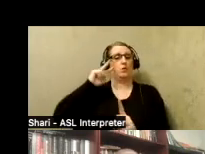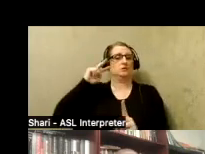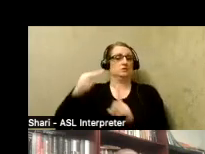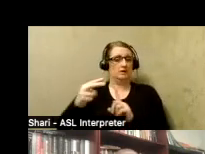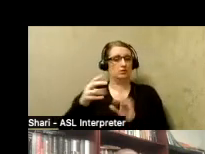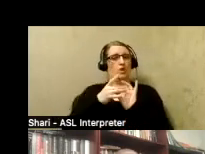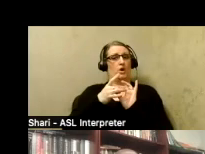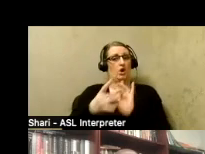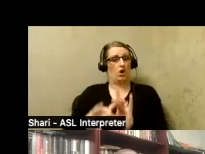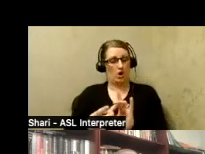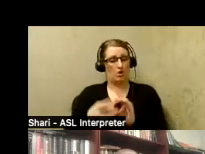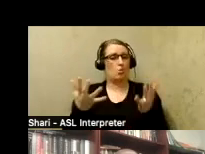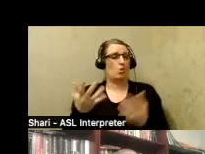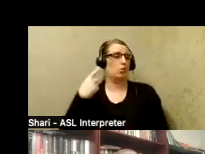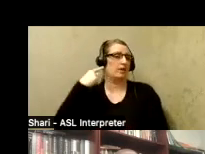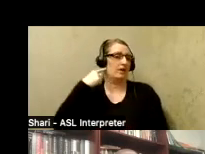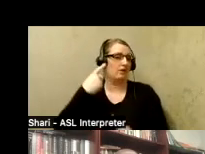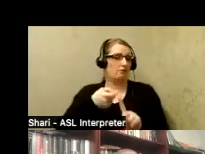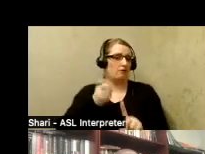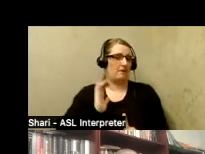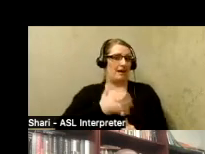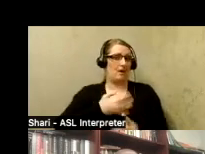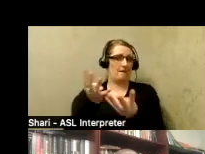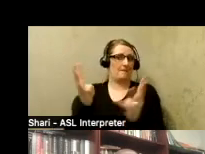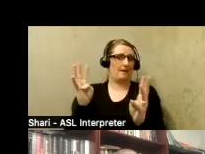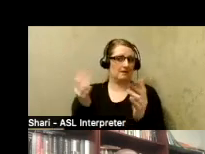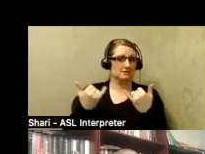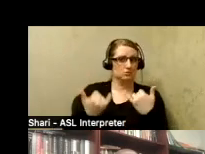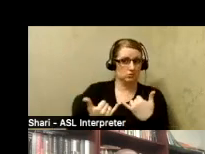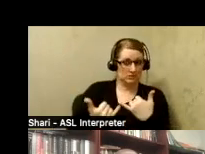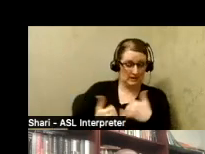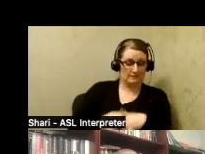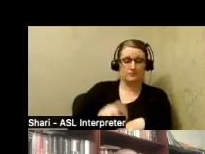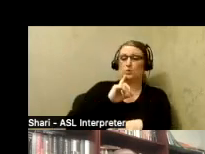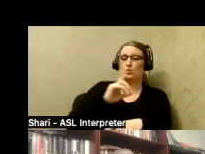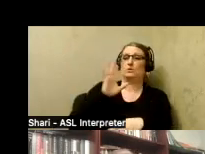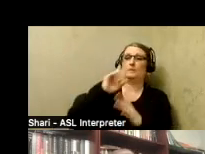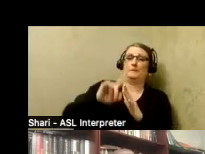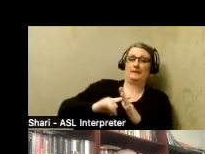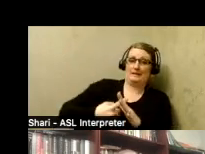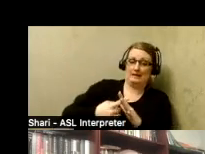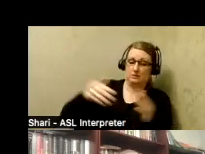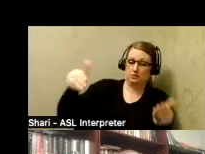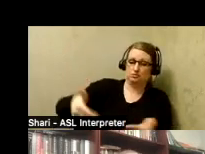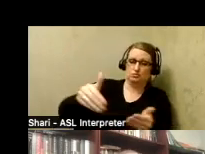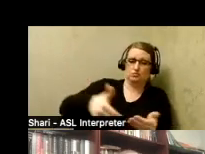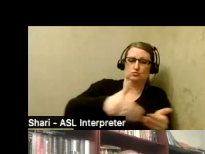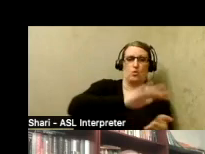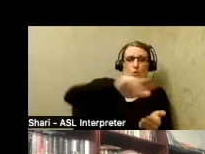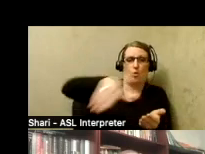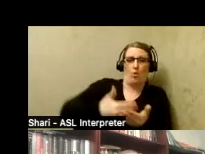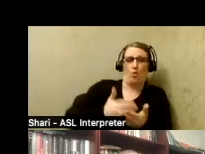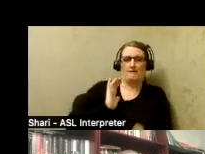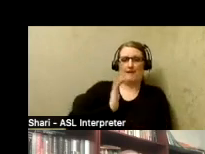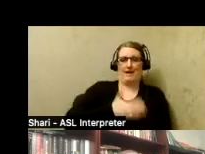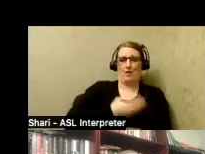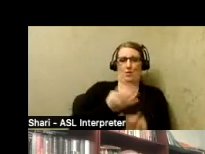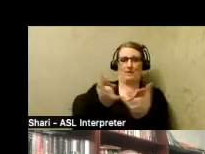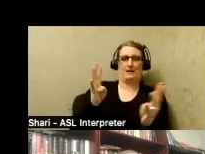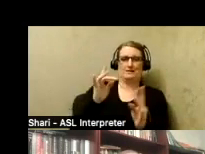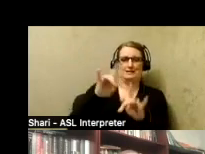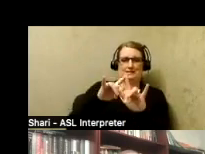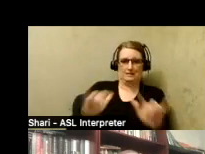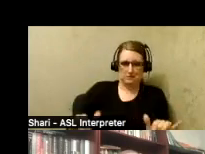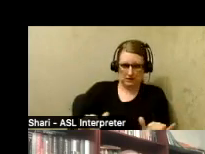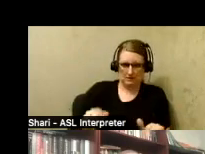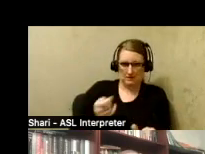what we'll hear from our panelists today. I'm going to begin by introducing all of our panelists at once, slightly